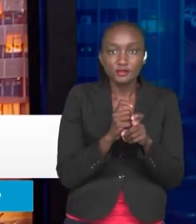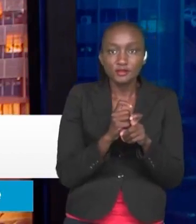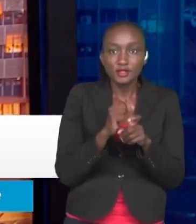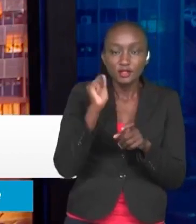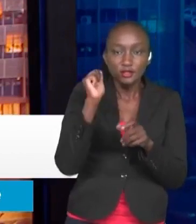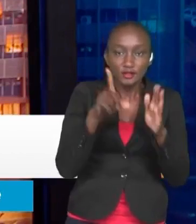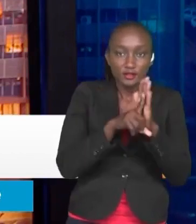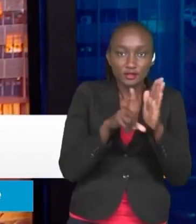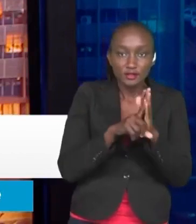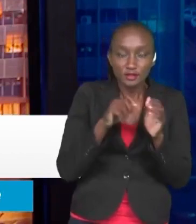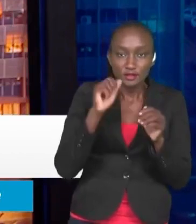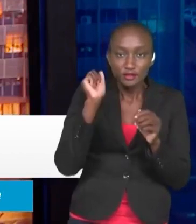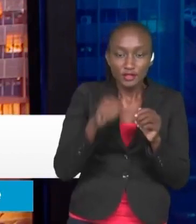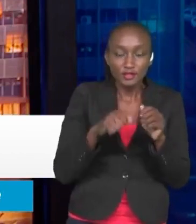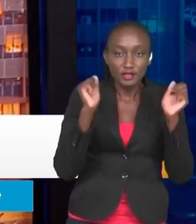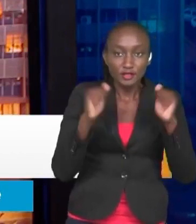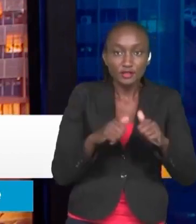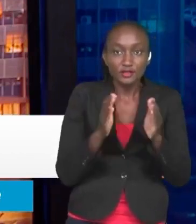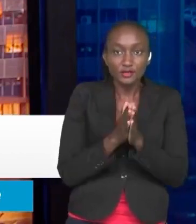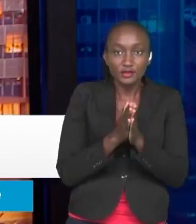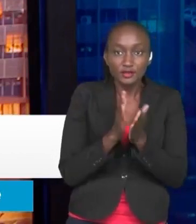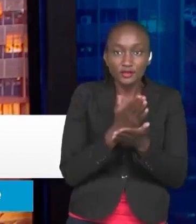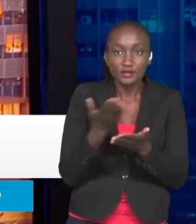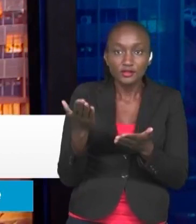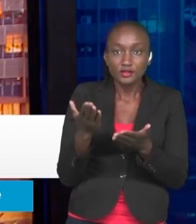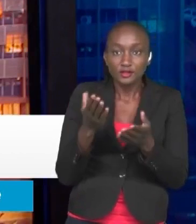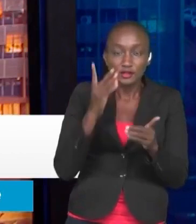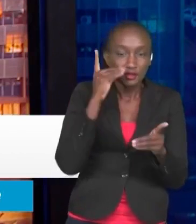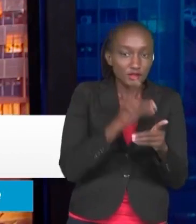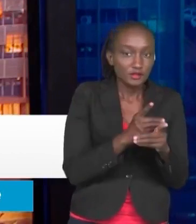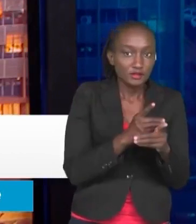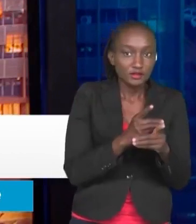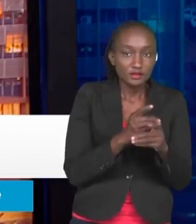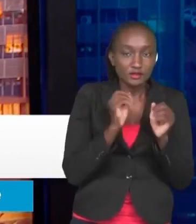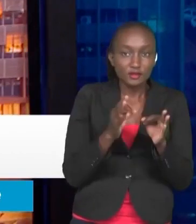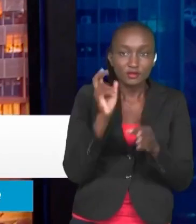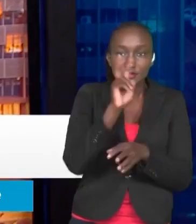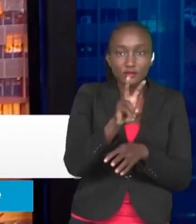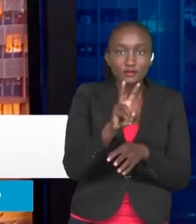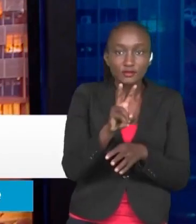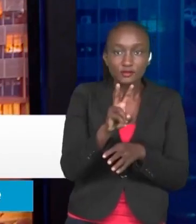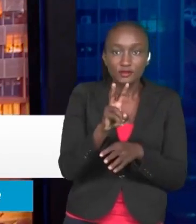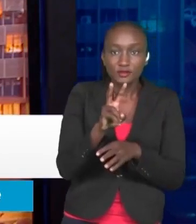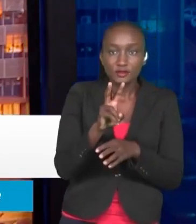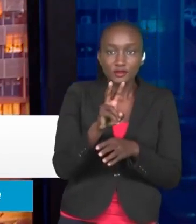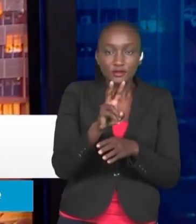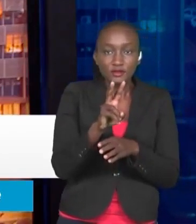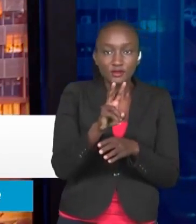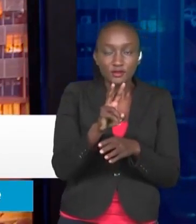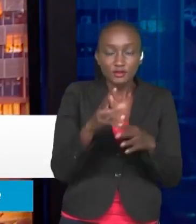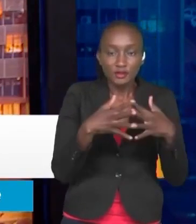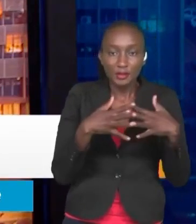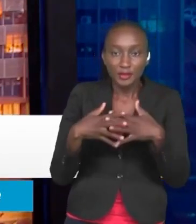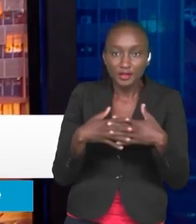yes, I do agree that this is something that there's usually an exception. For example, if you look at the certain states within the United States, they have